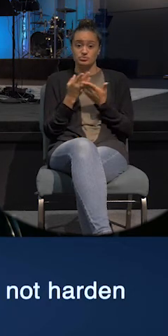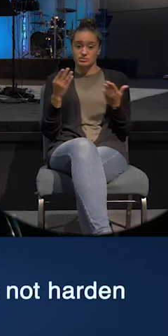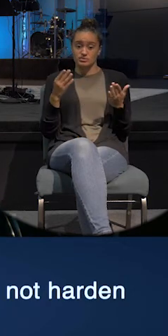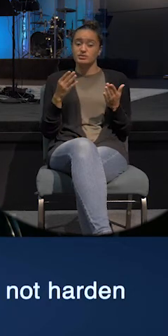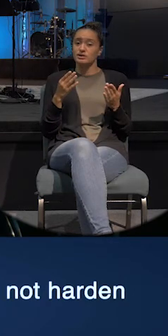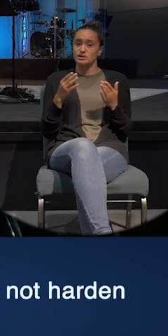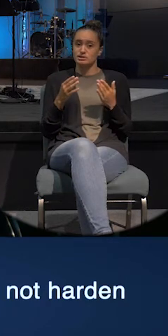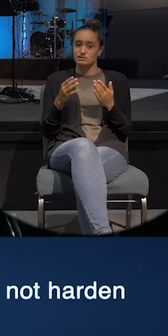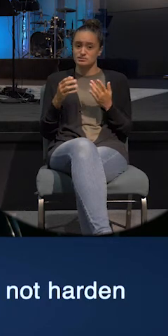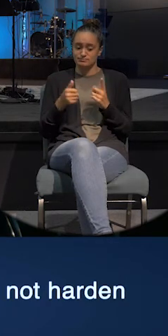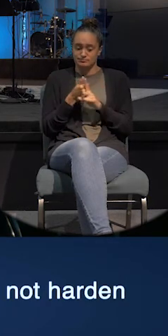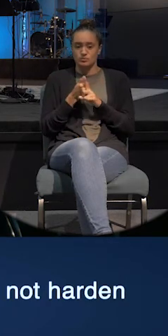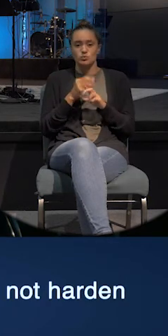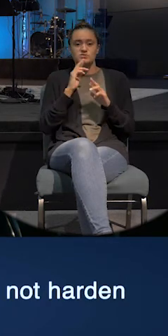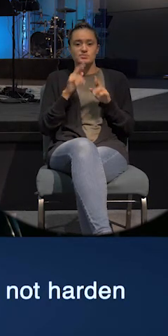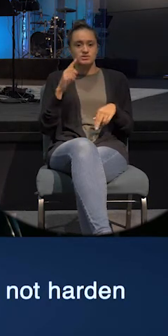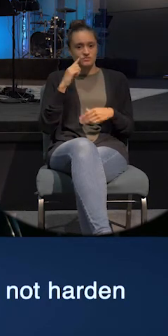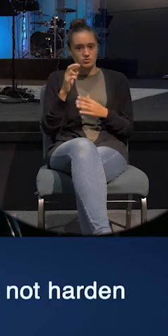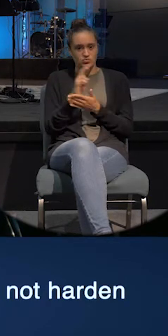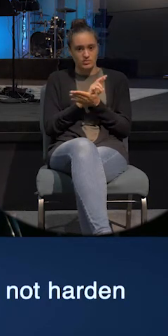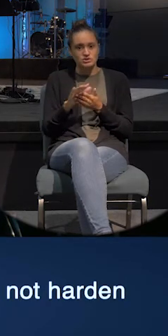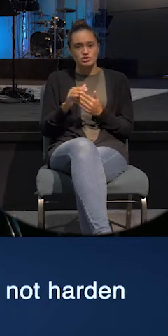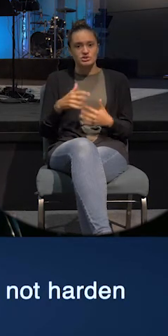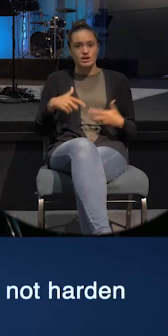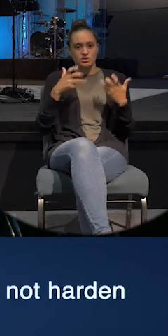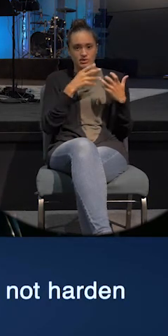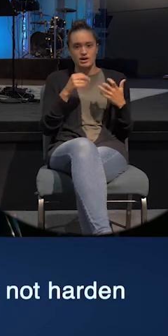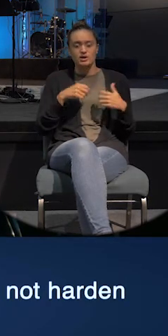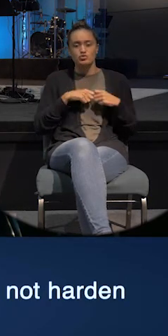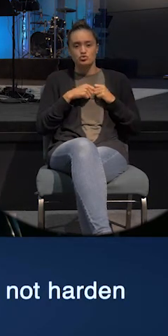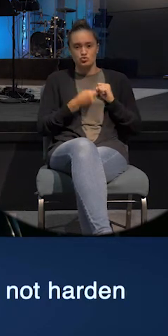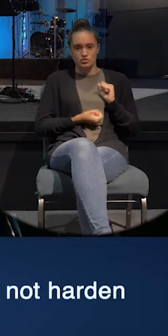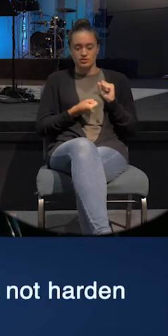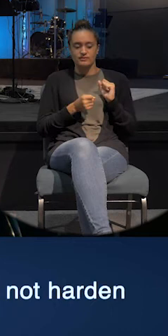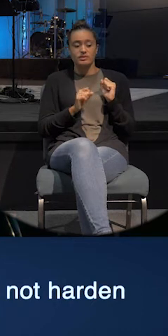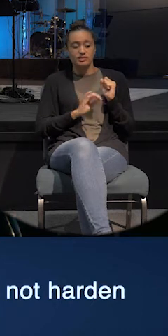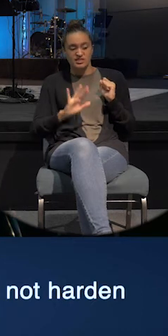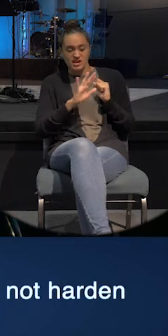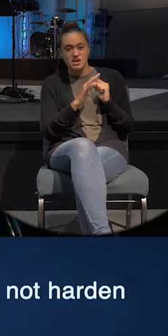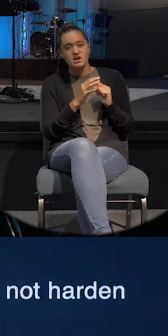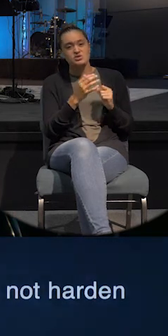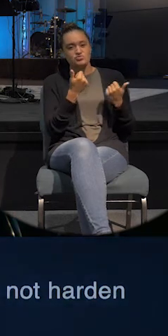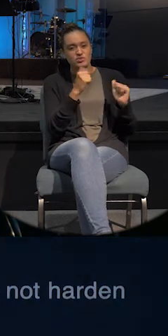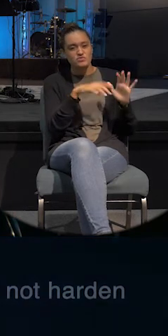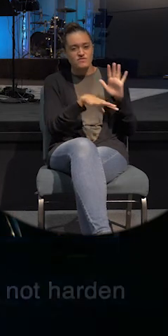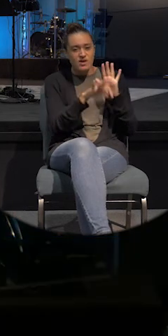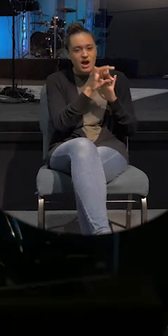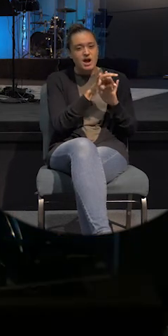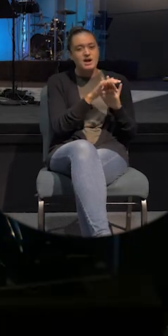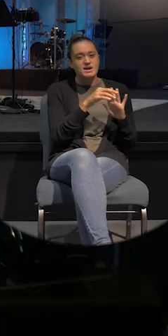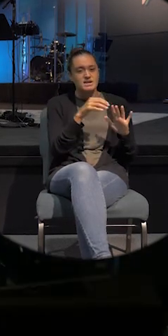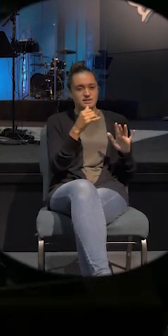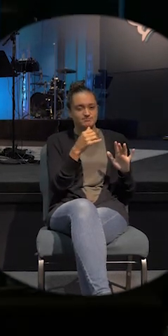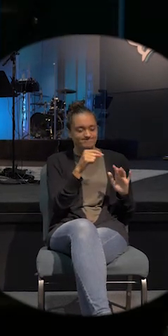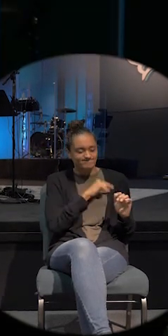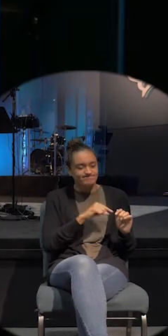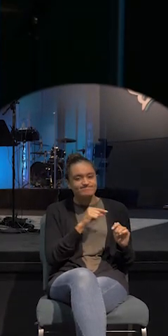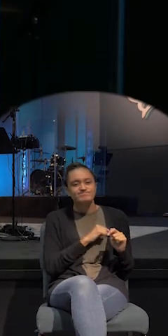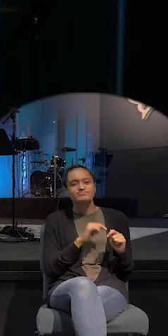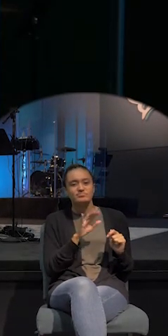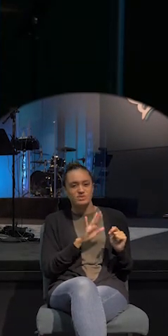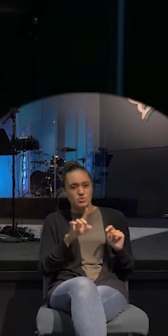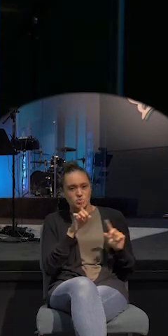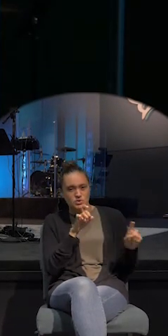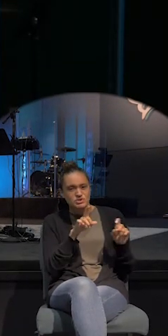his response of righteous anger and grief. One is their fault-finding, their evil thoughts, the silence at his questions. And second,